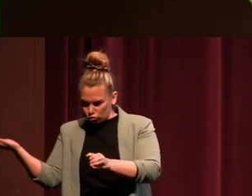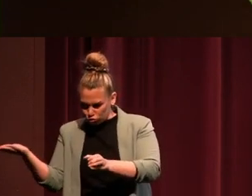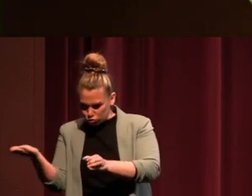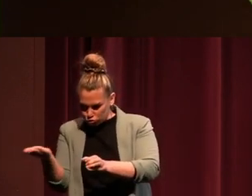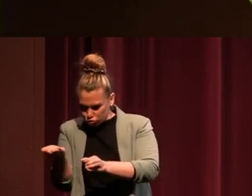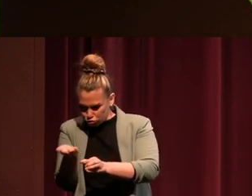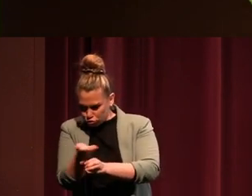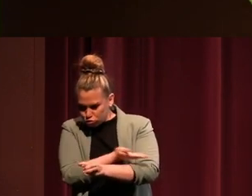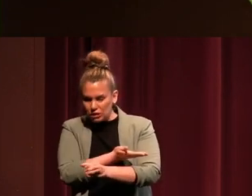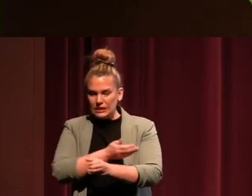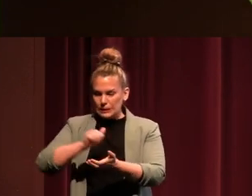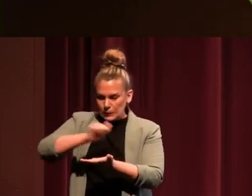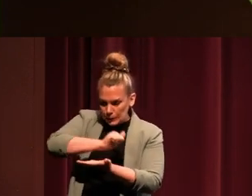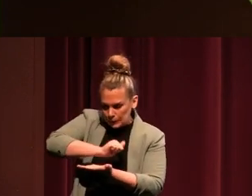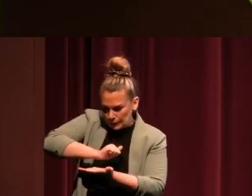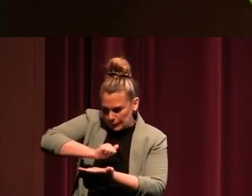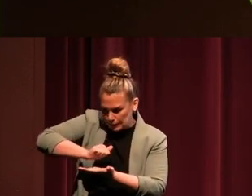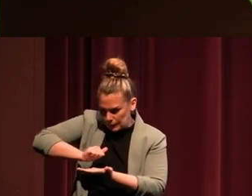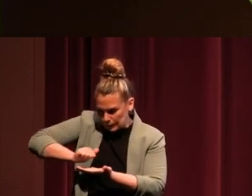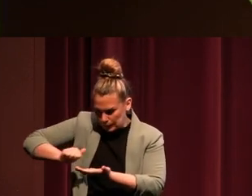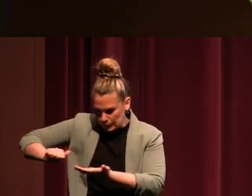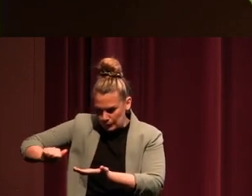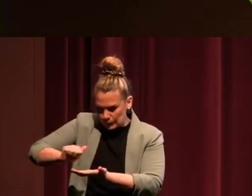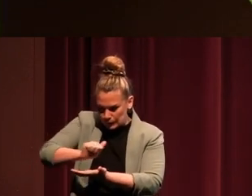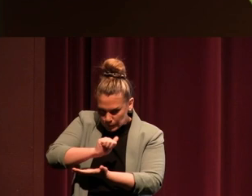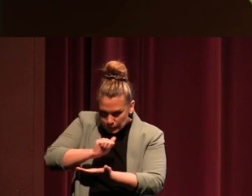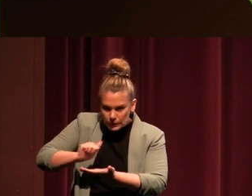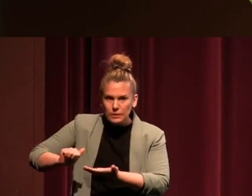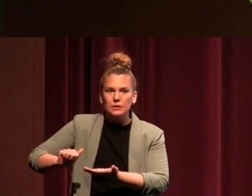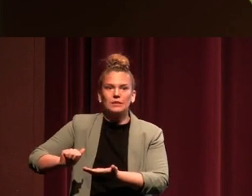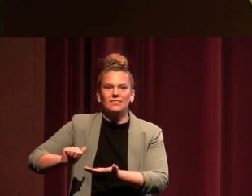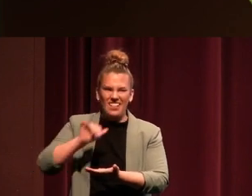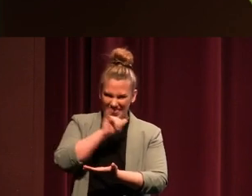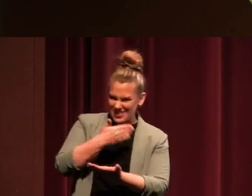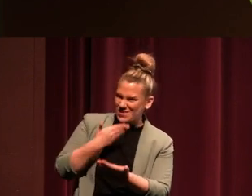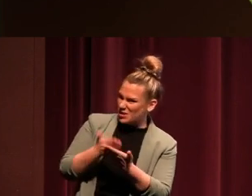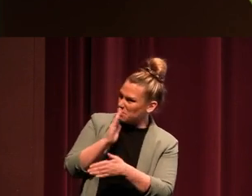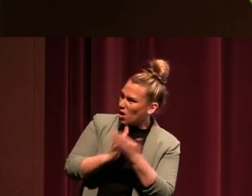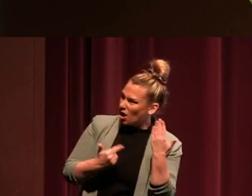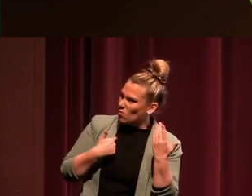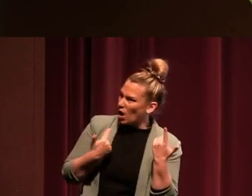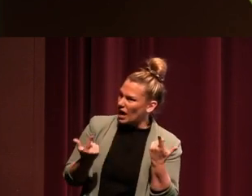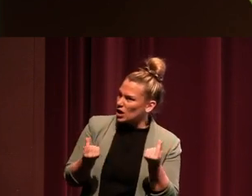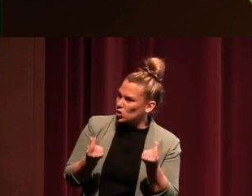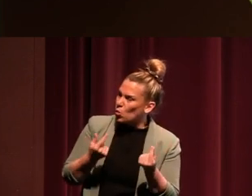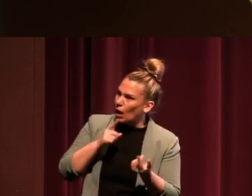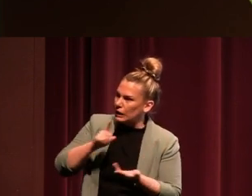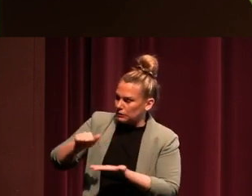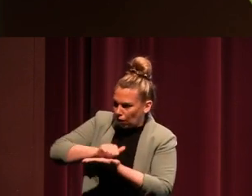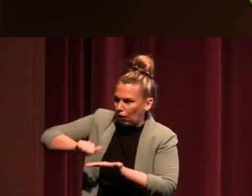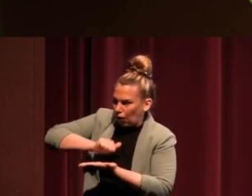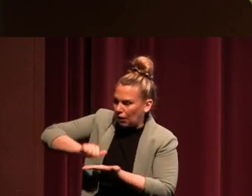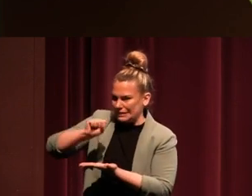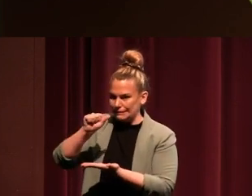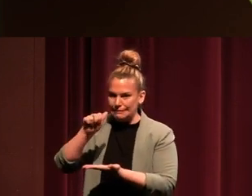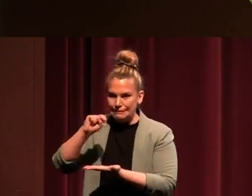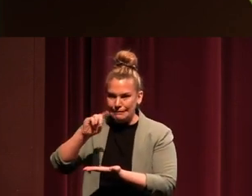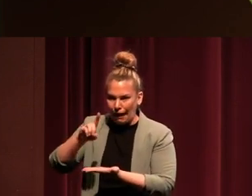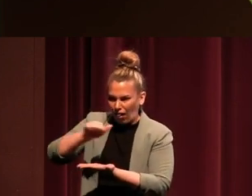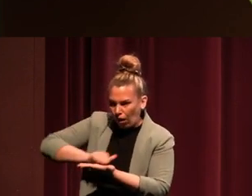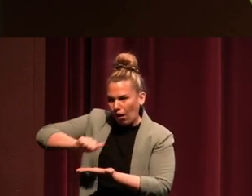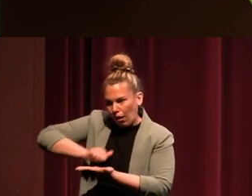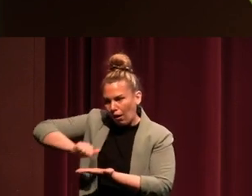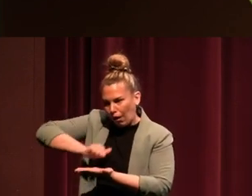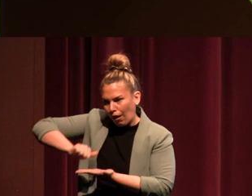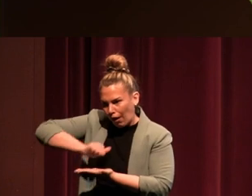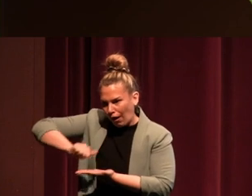to a fine polish. That's a good part of what I do for a living, is I sand. I sometimes